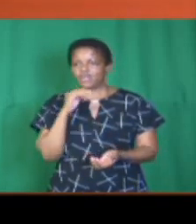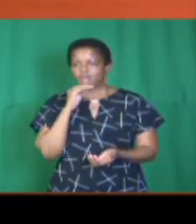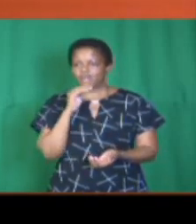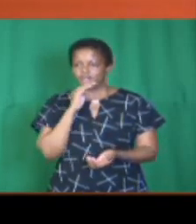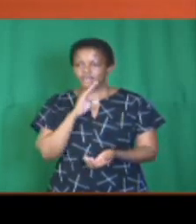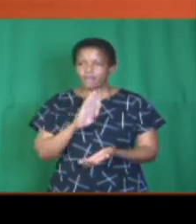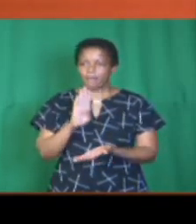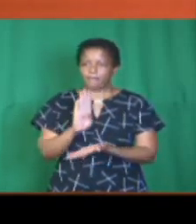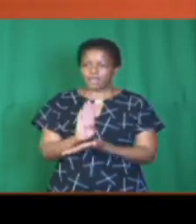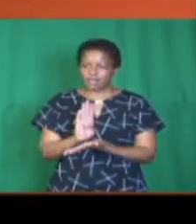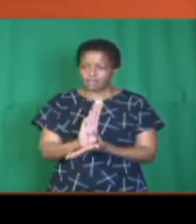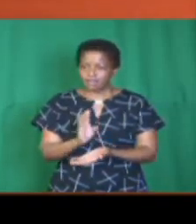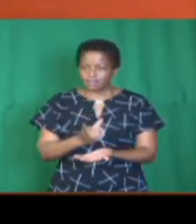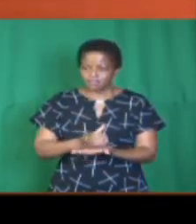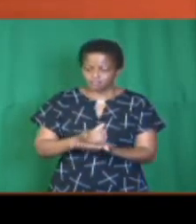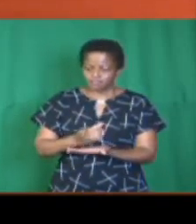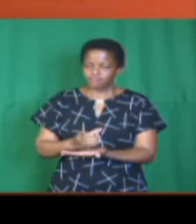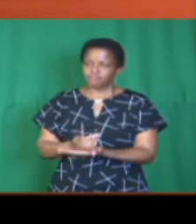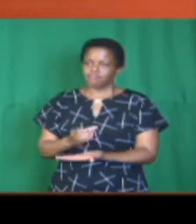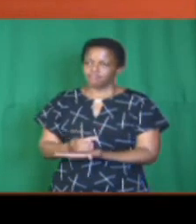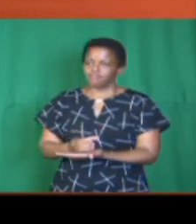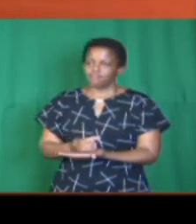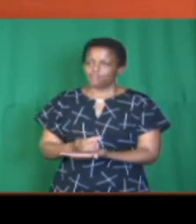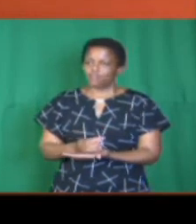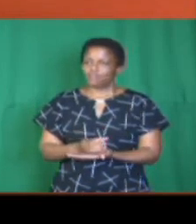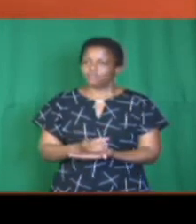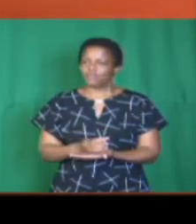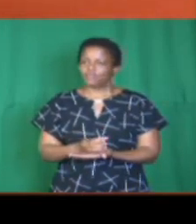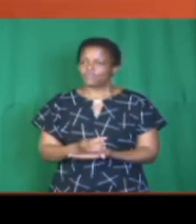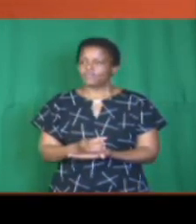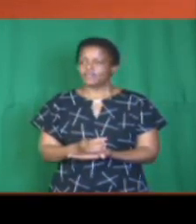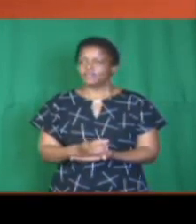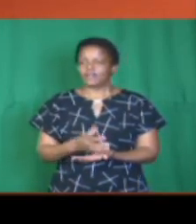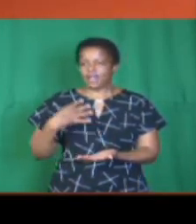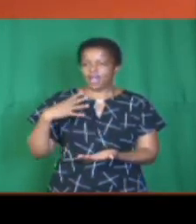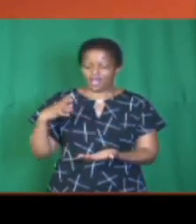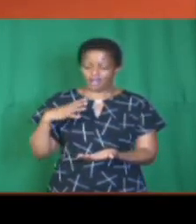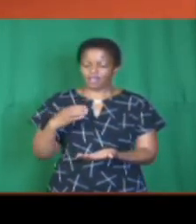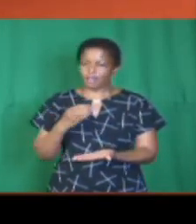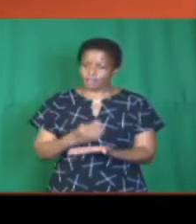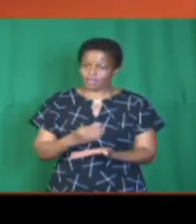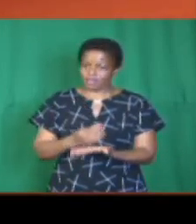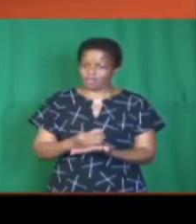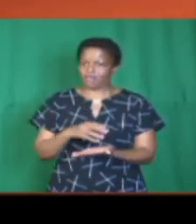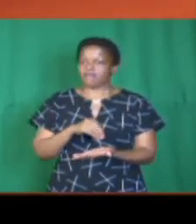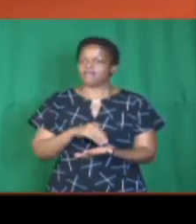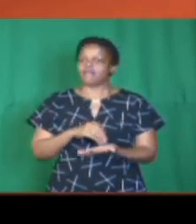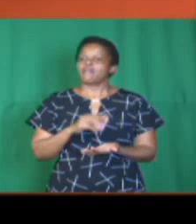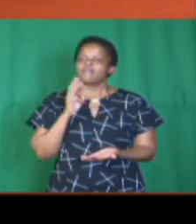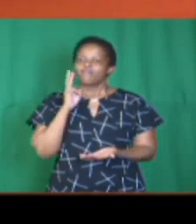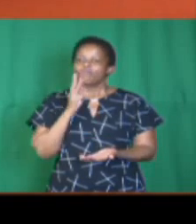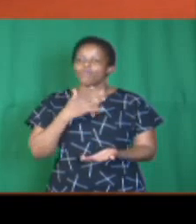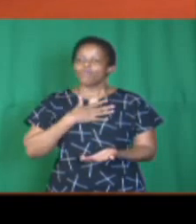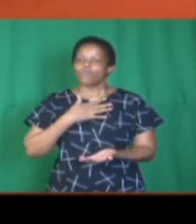beaker, dear learners at home. Then that other beaker has water, and then we call